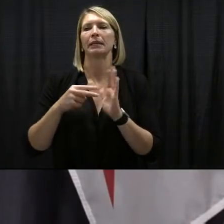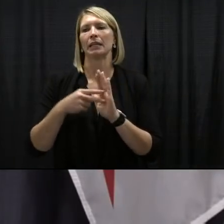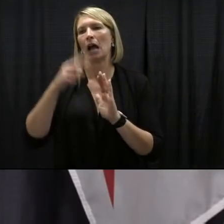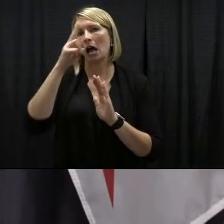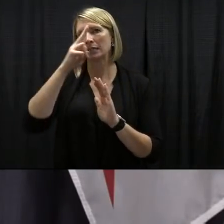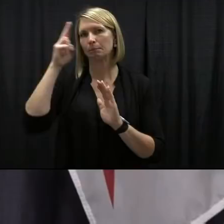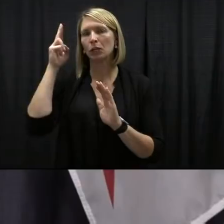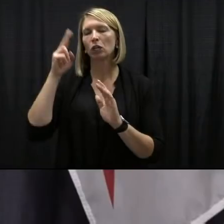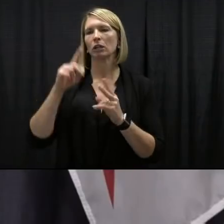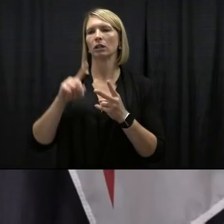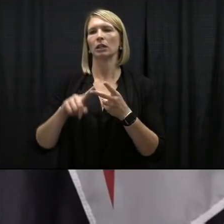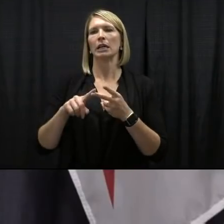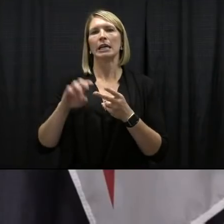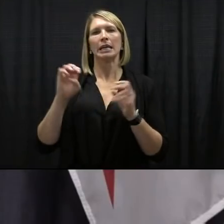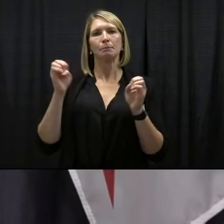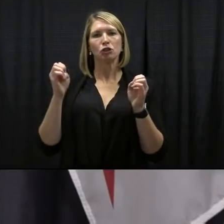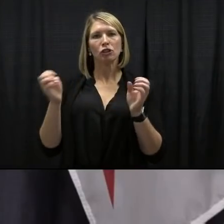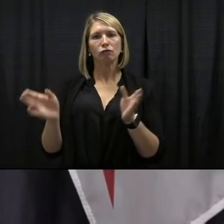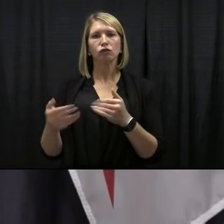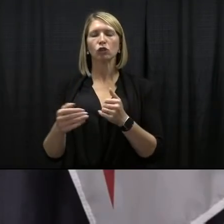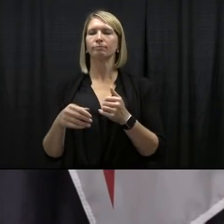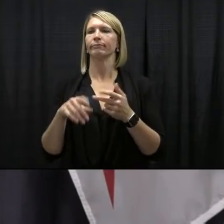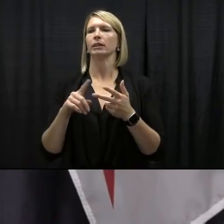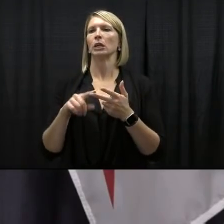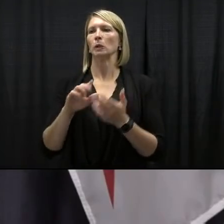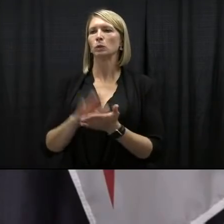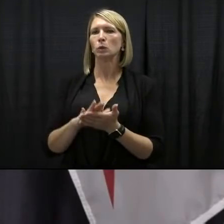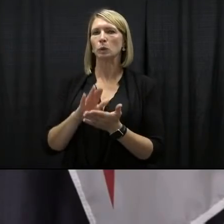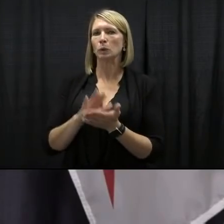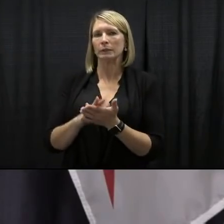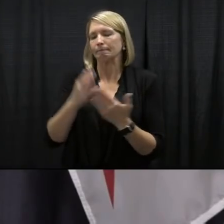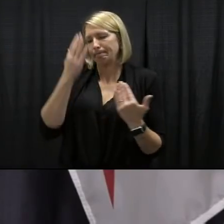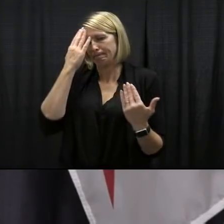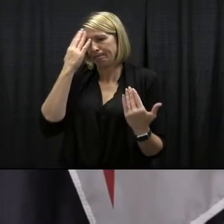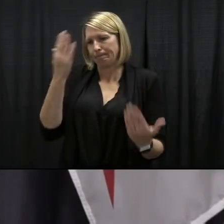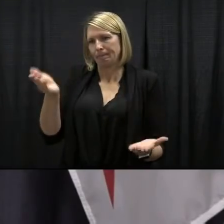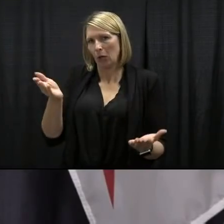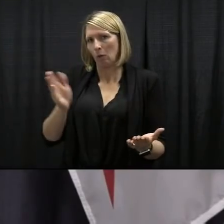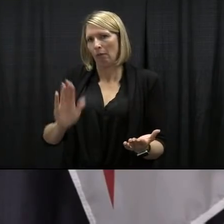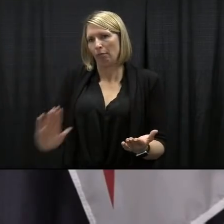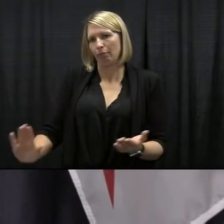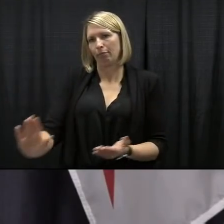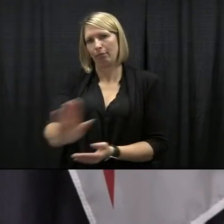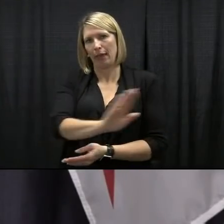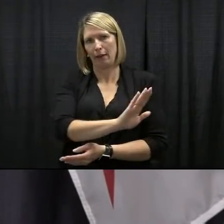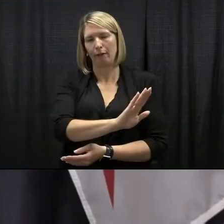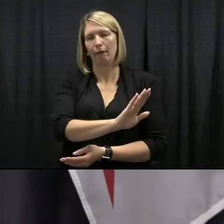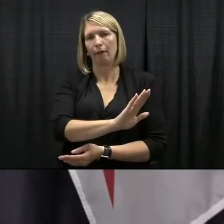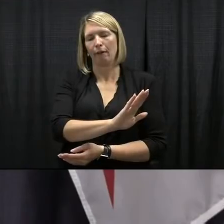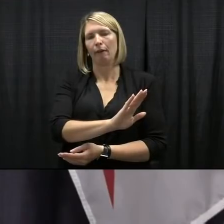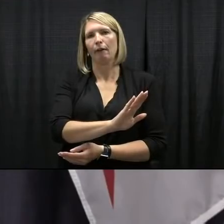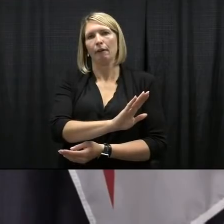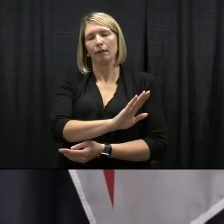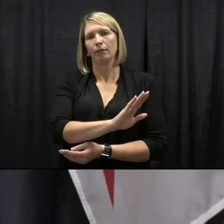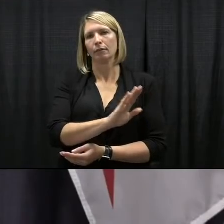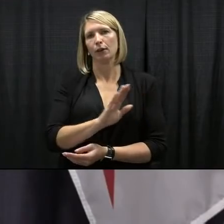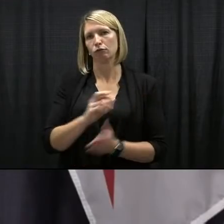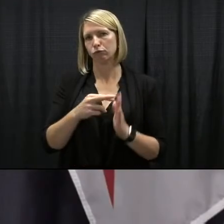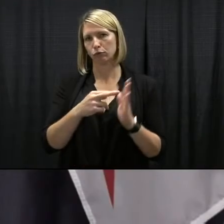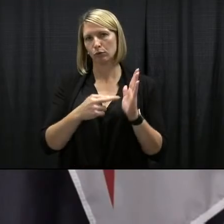I wouldn't be able to speak off the cuff about that, but I can certainly go back and ask the regional health authorities and IPAC to provide